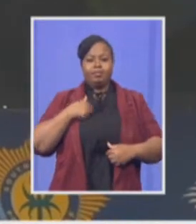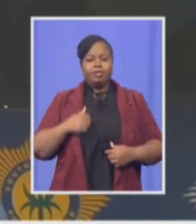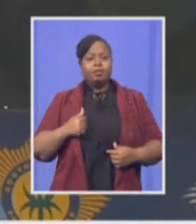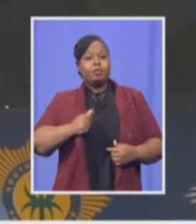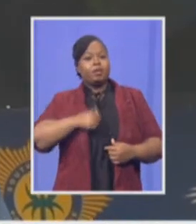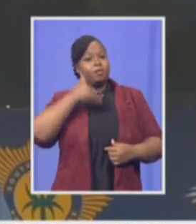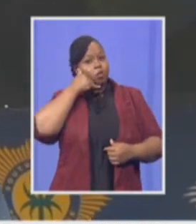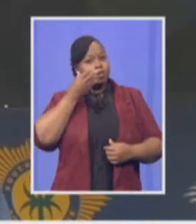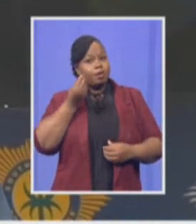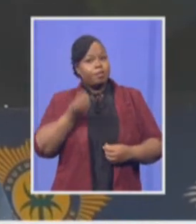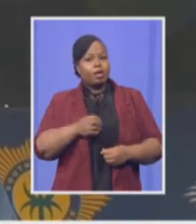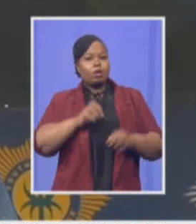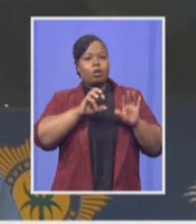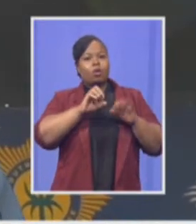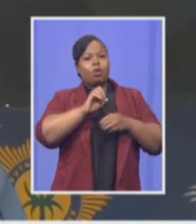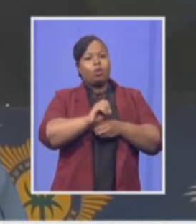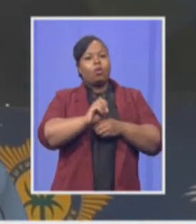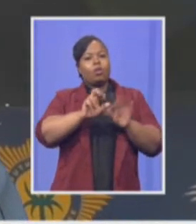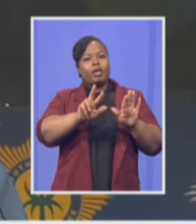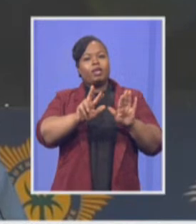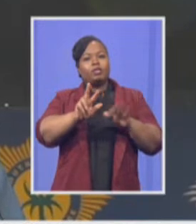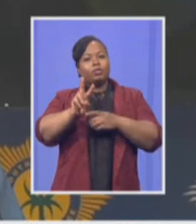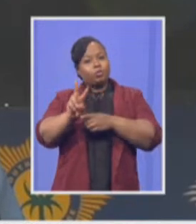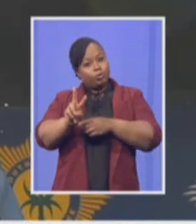wami is 082